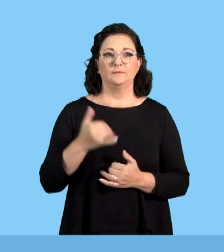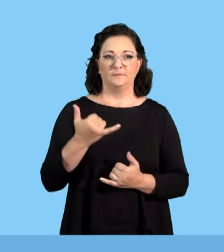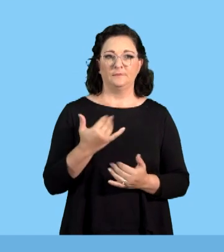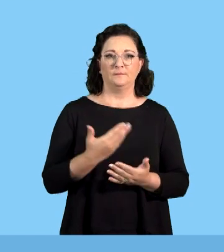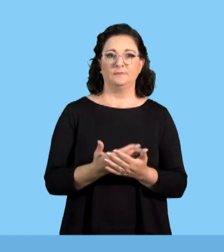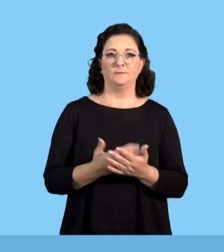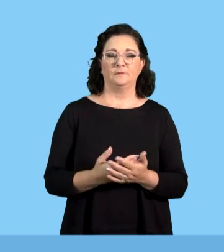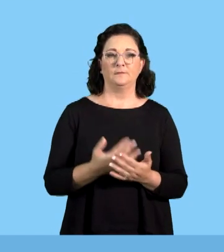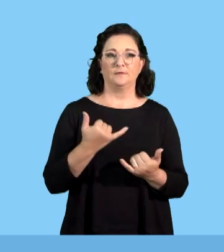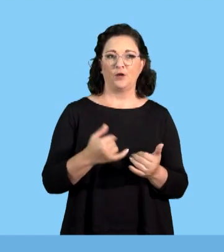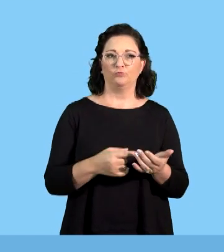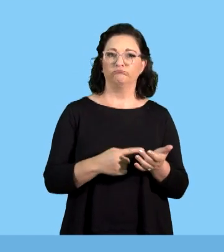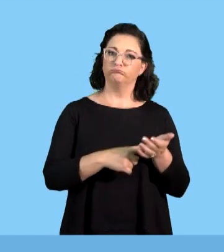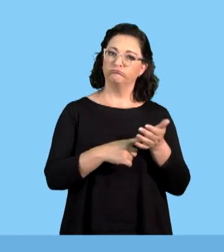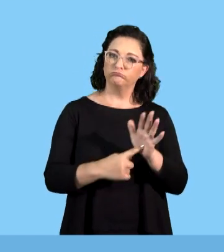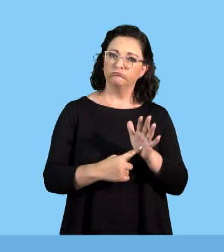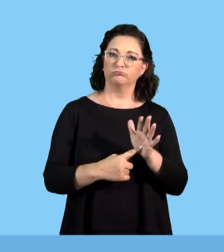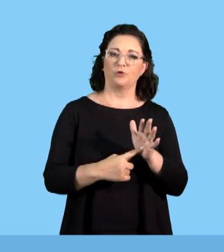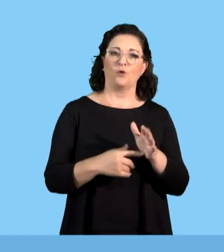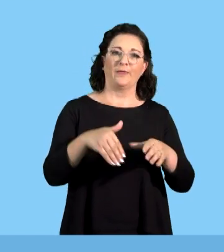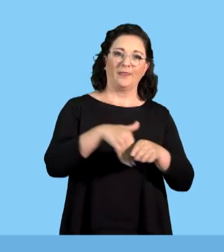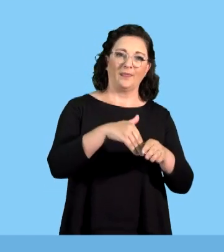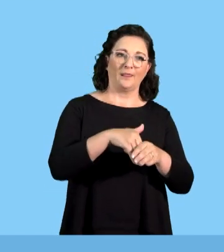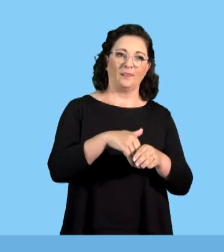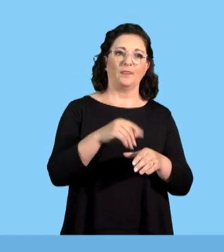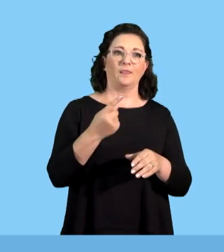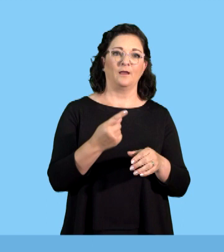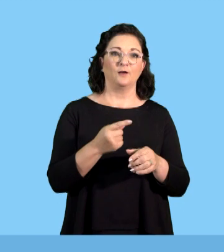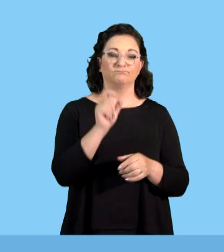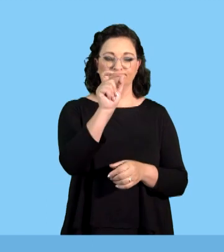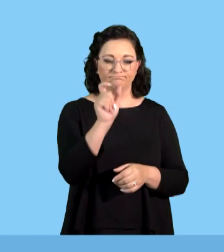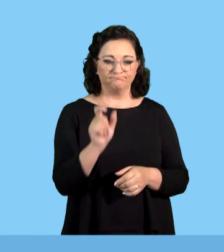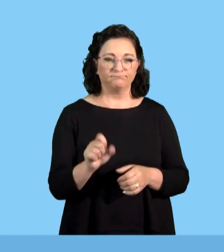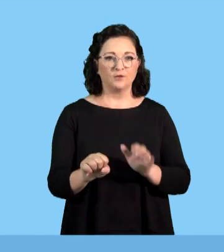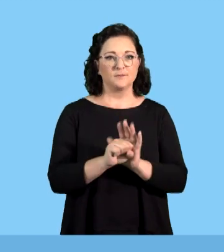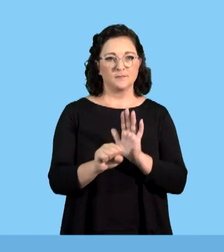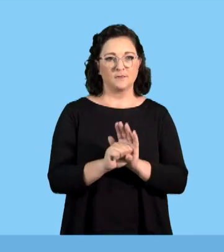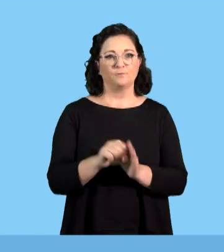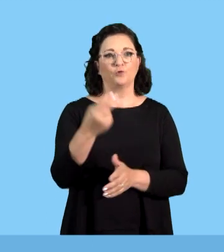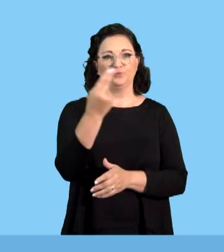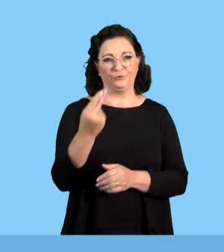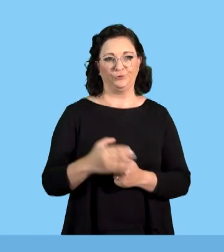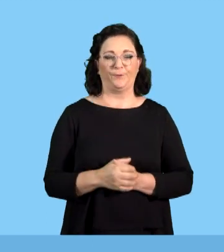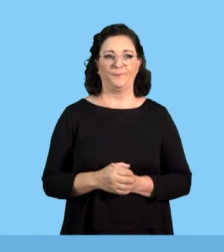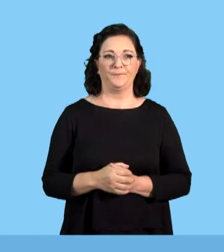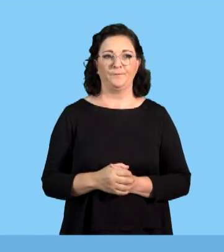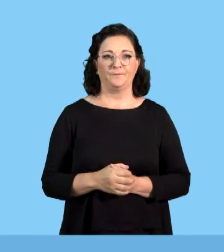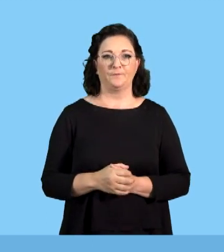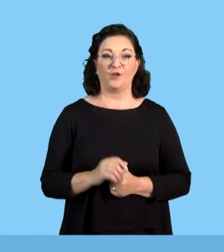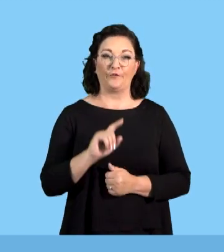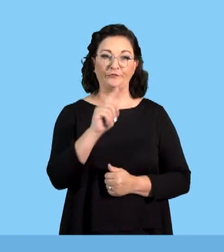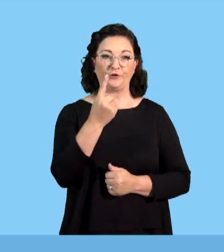So we are given the functions of these components. What we are supposed to be doing is to draw the symbols of each of these components